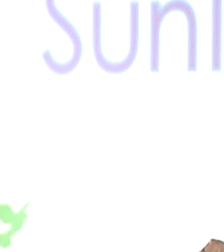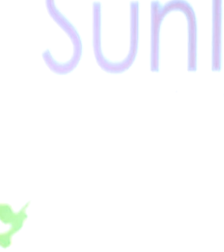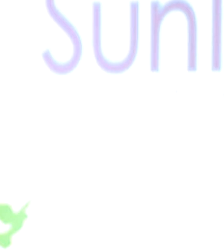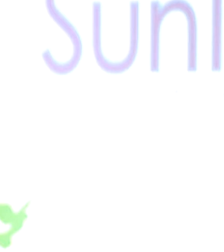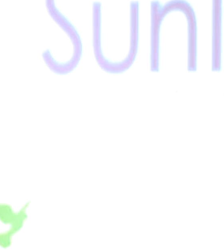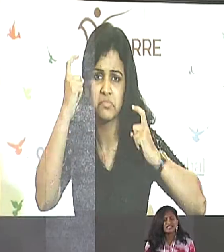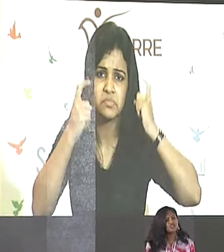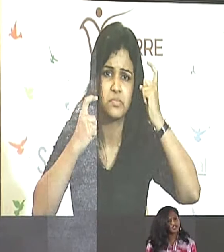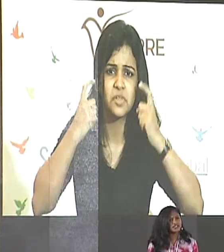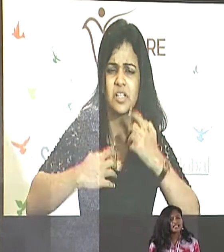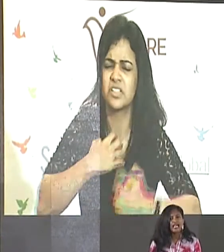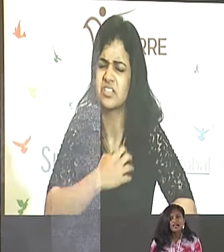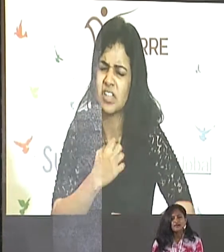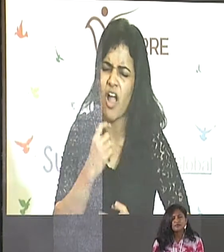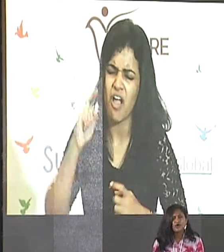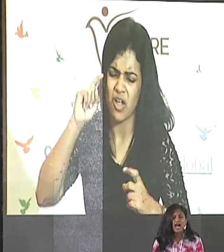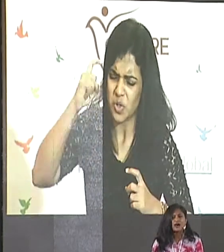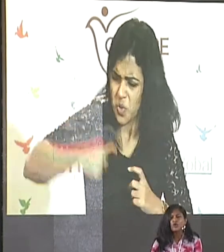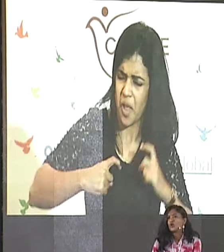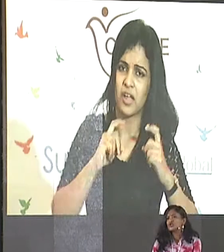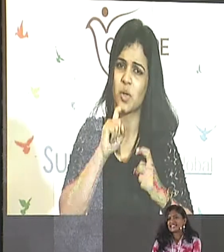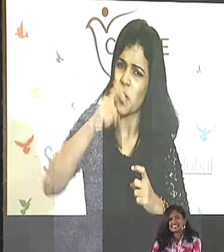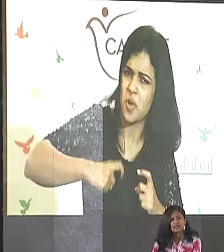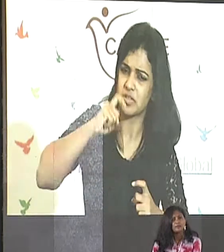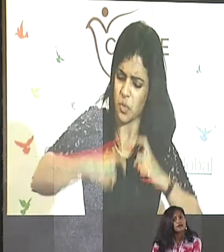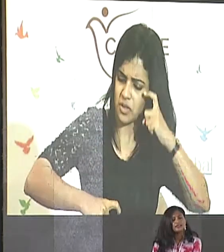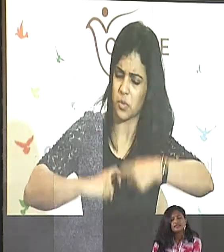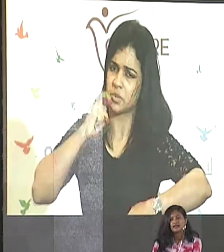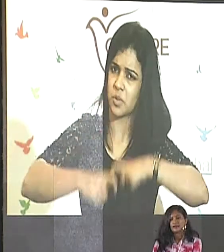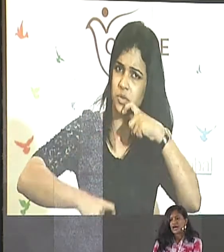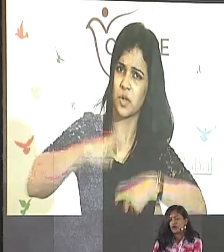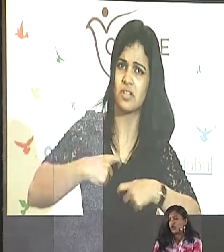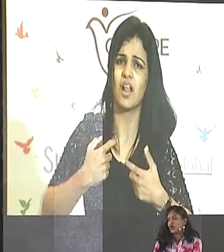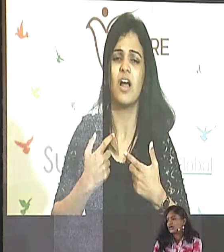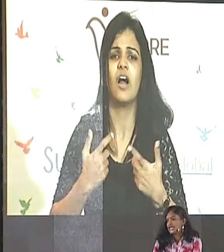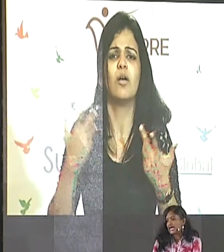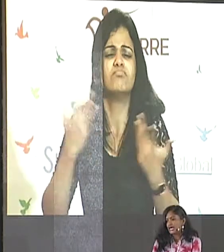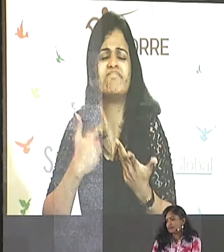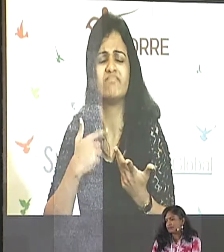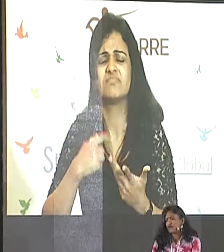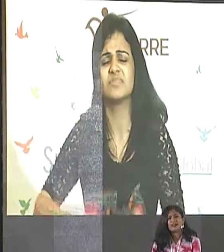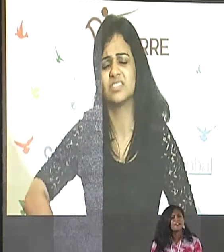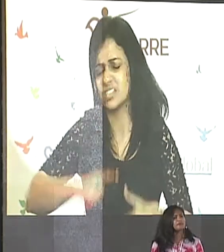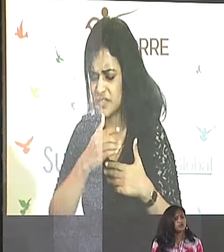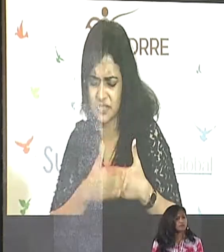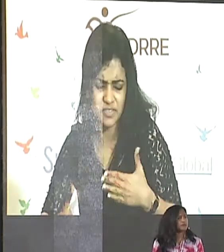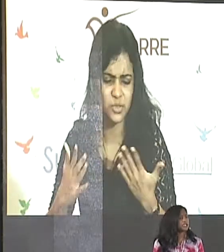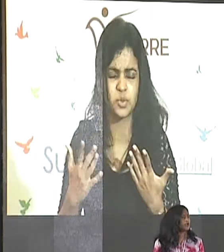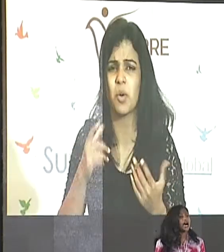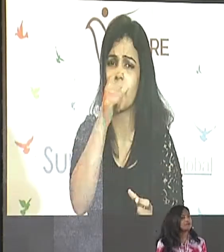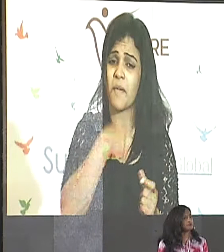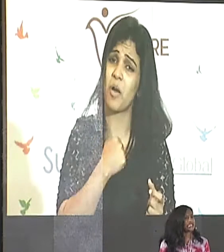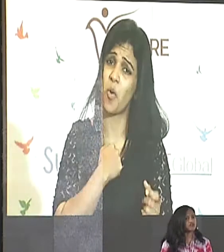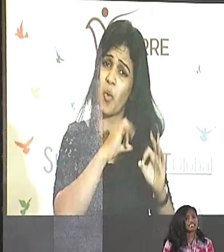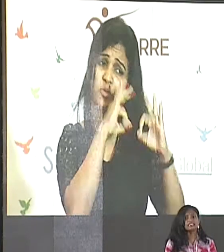I struggled with a lot of questions. How long do I stay a burden? How long before my family or the people that